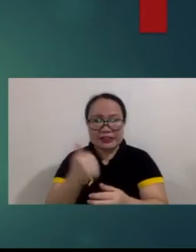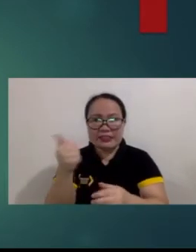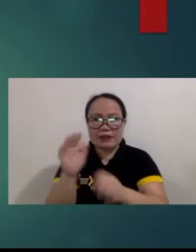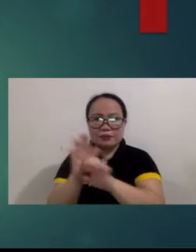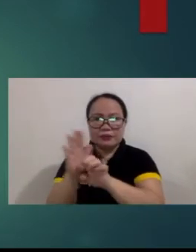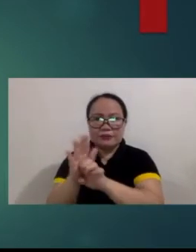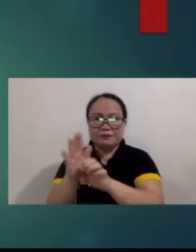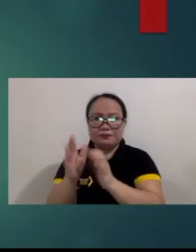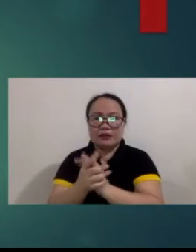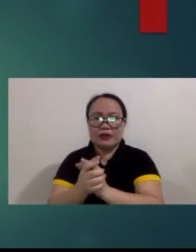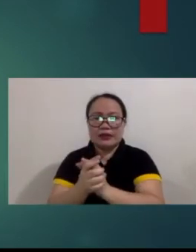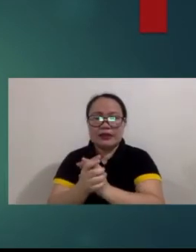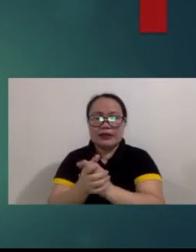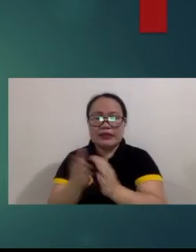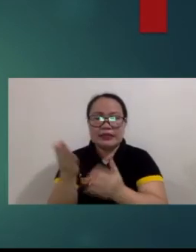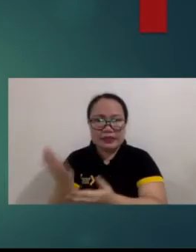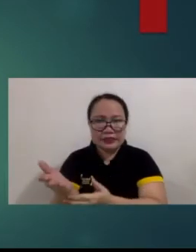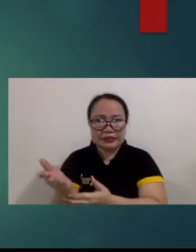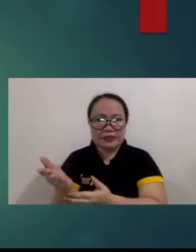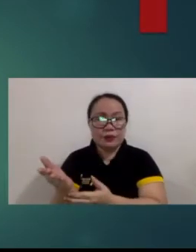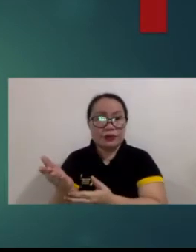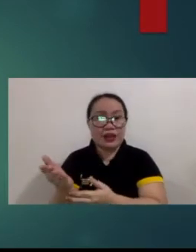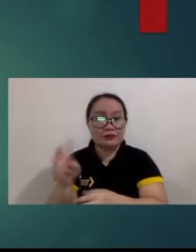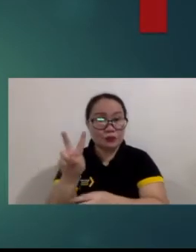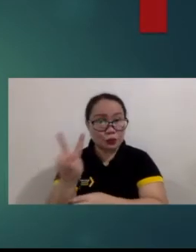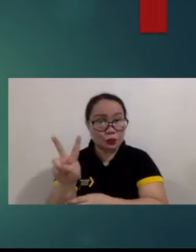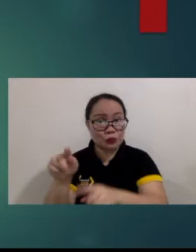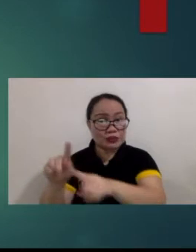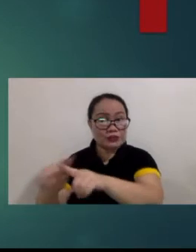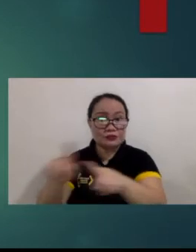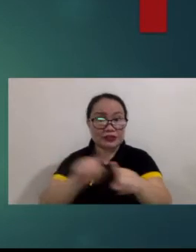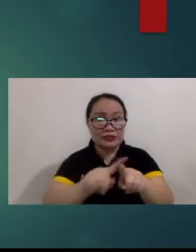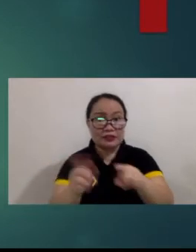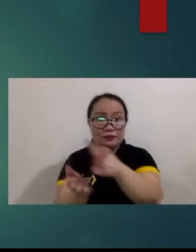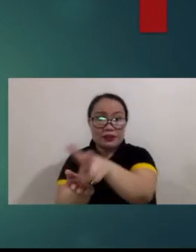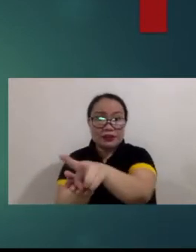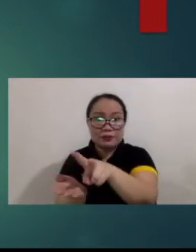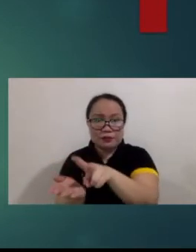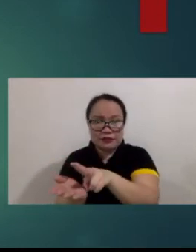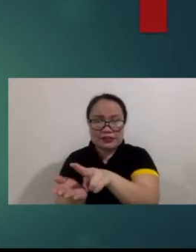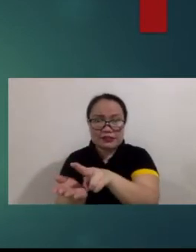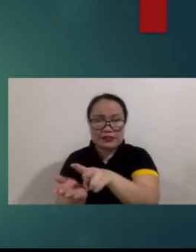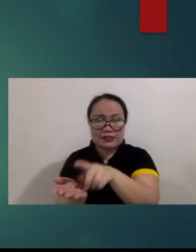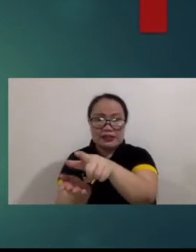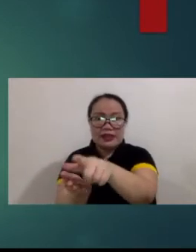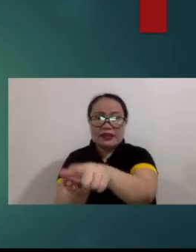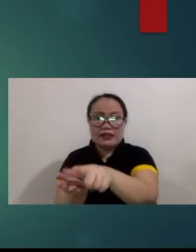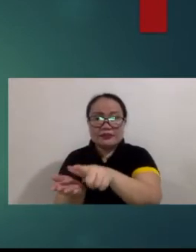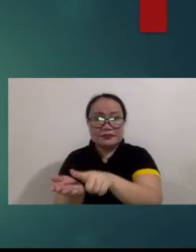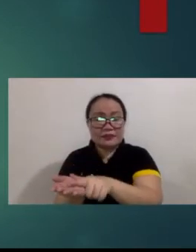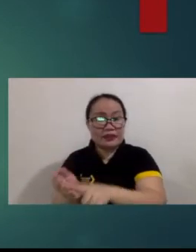Another example. Here we have two different variables,